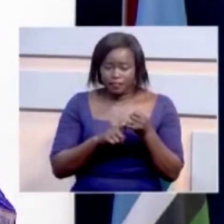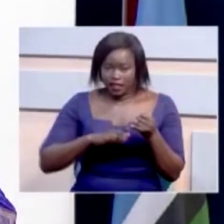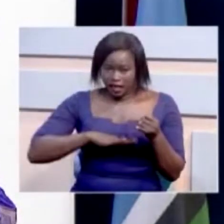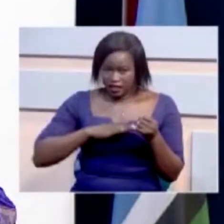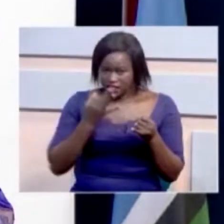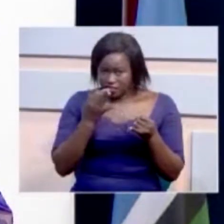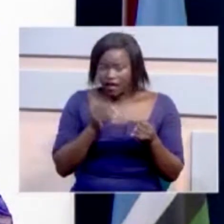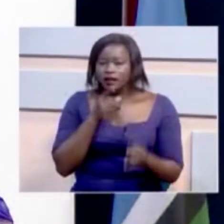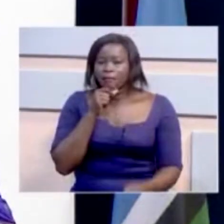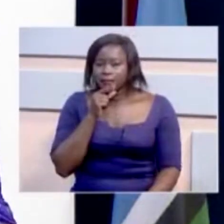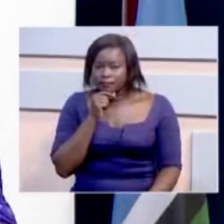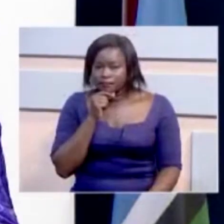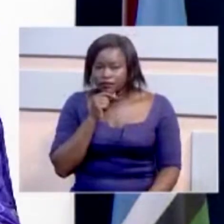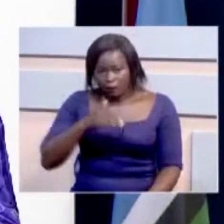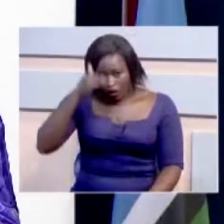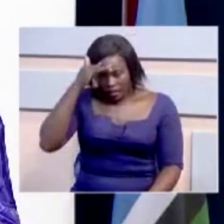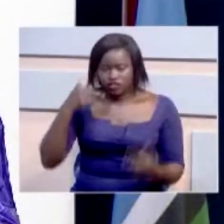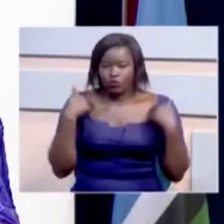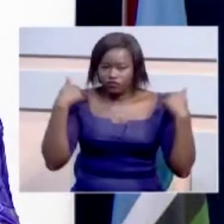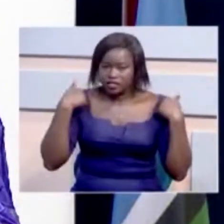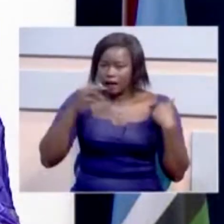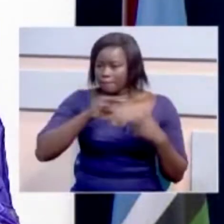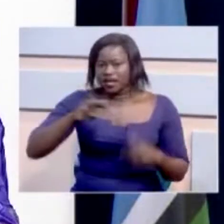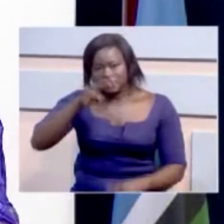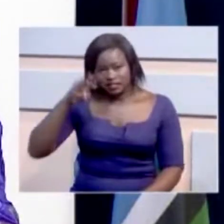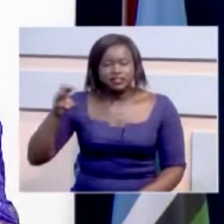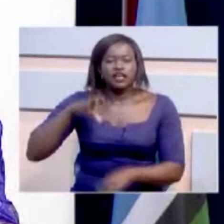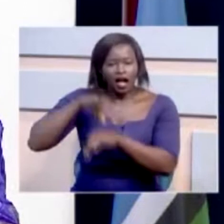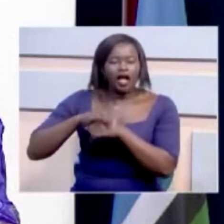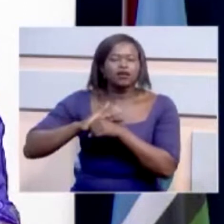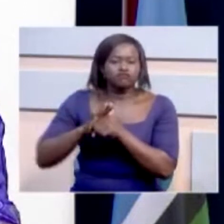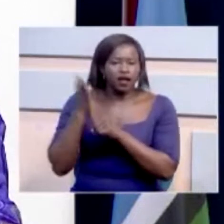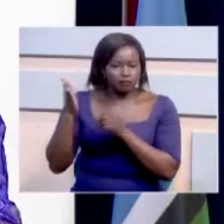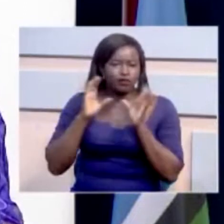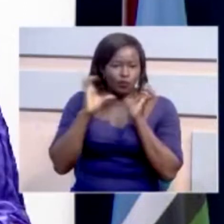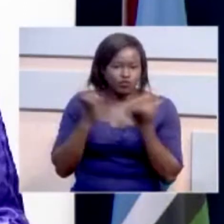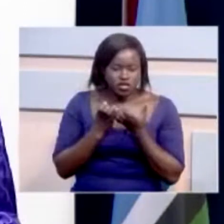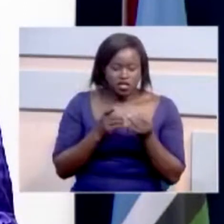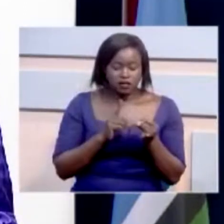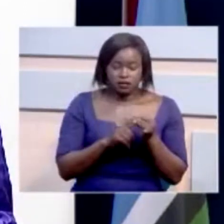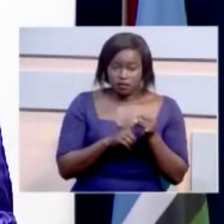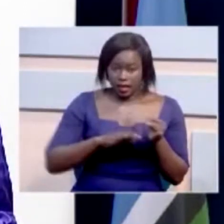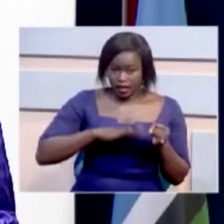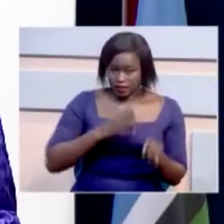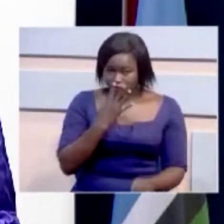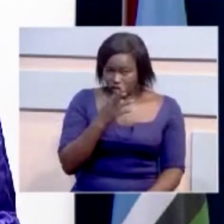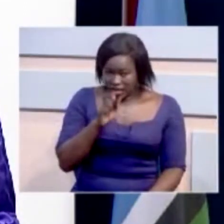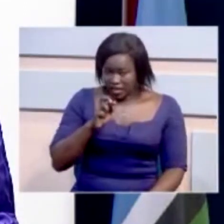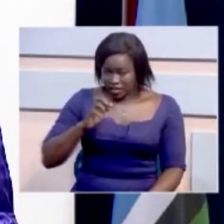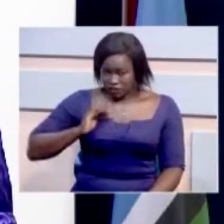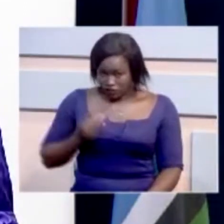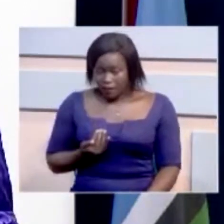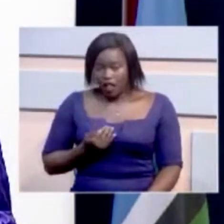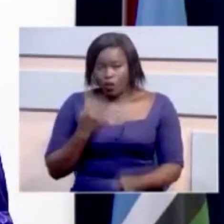male police officer from Masindi District, 2, a 48-year-old female